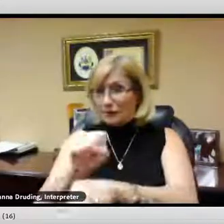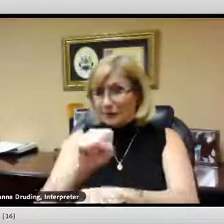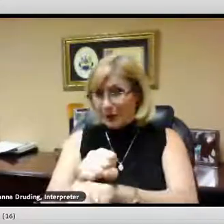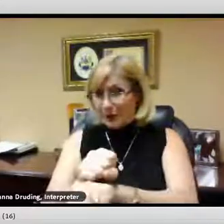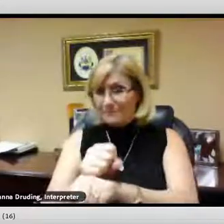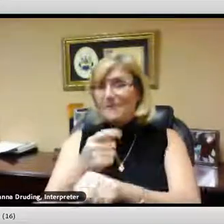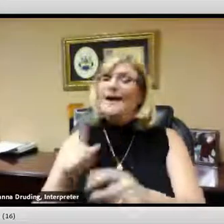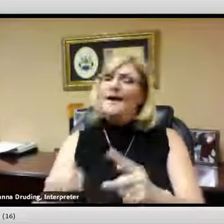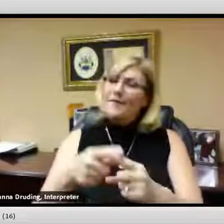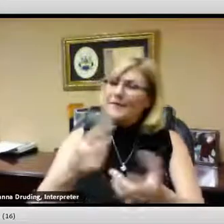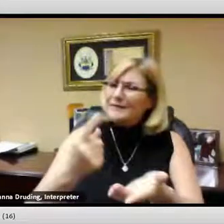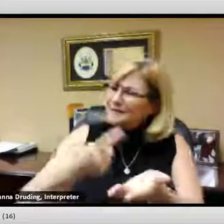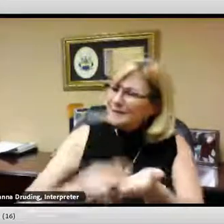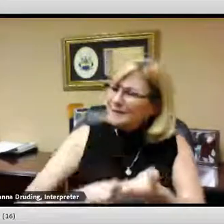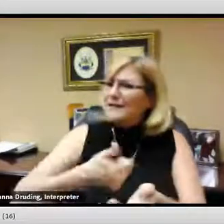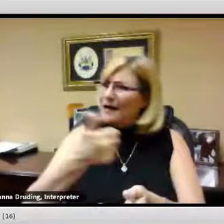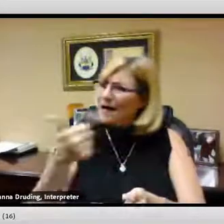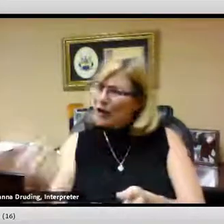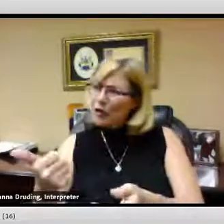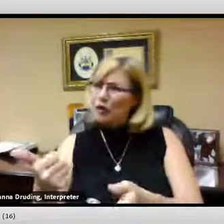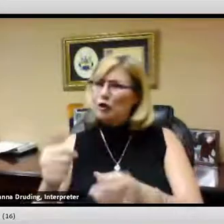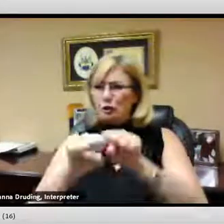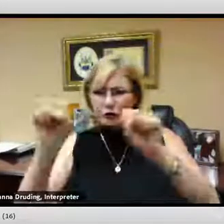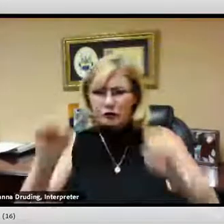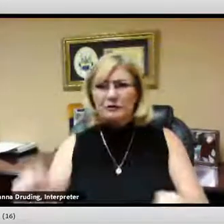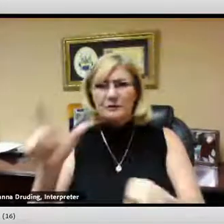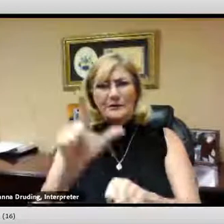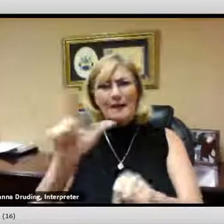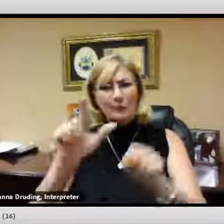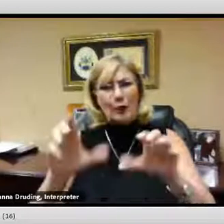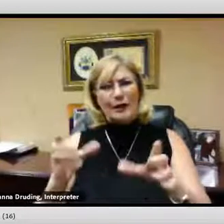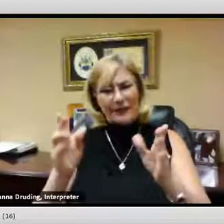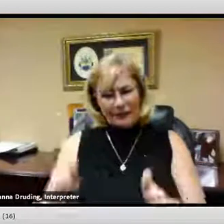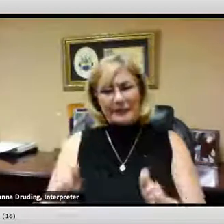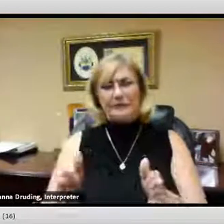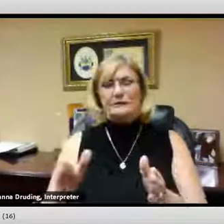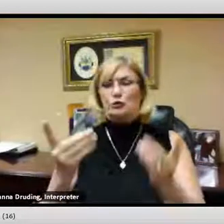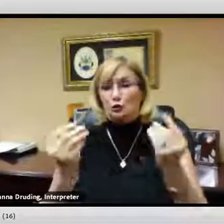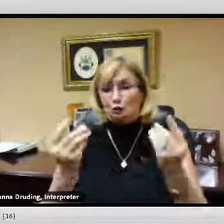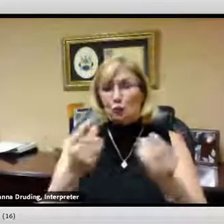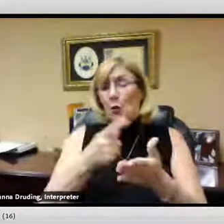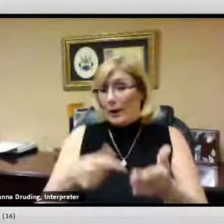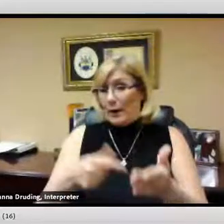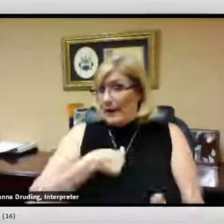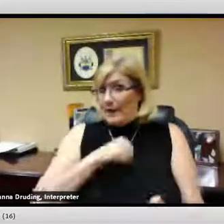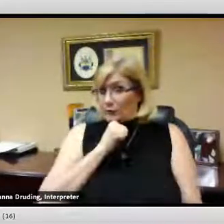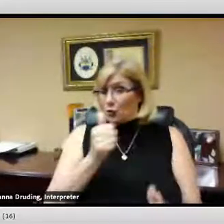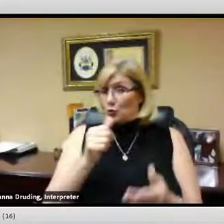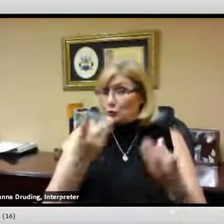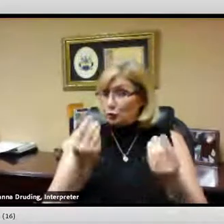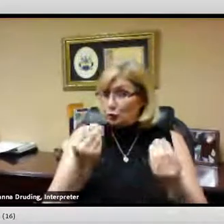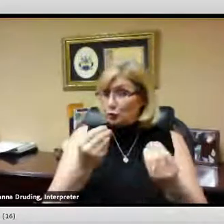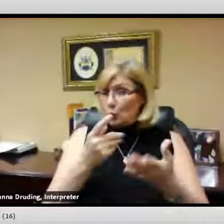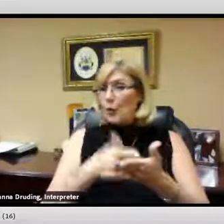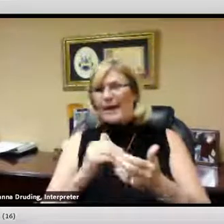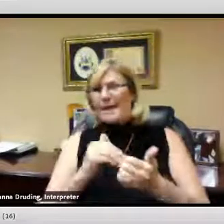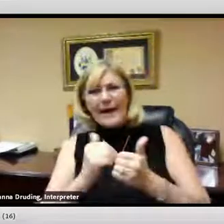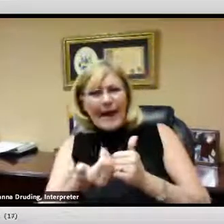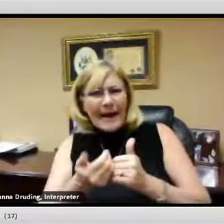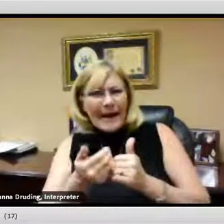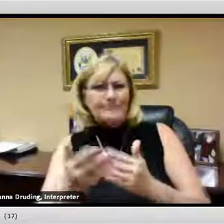then I'm going to discuss some of the things that other systems librarians do, the things that I don't do, and how I might go about learning what I'd need